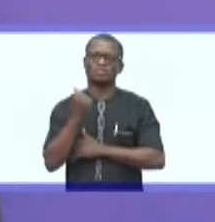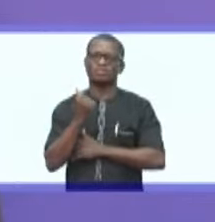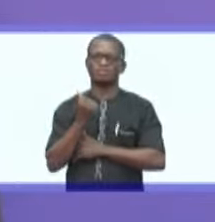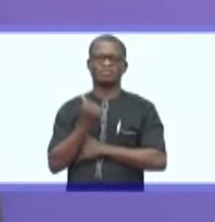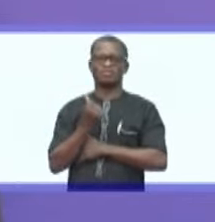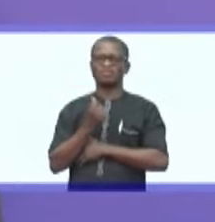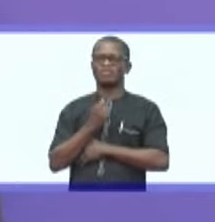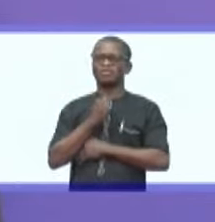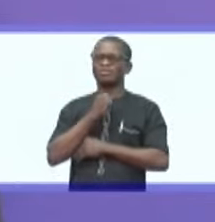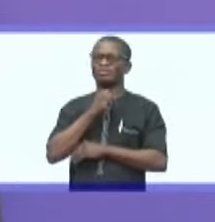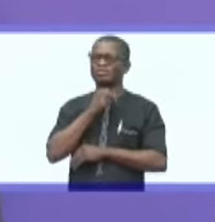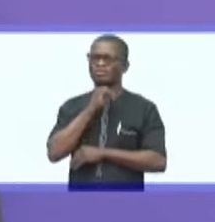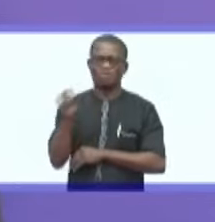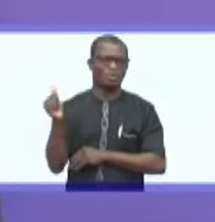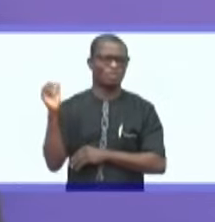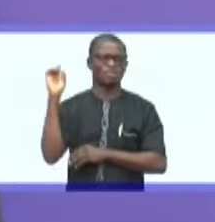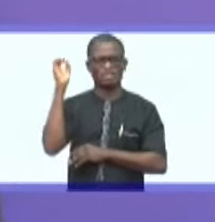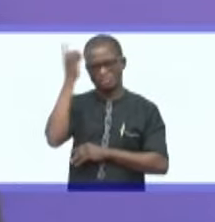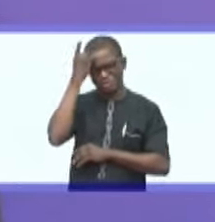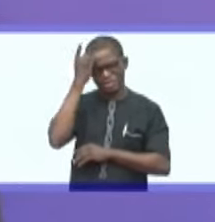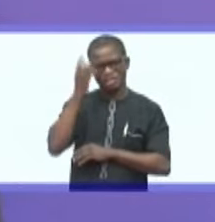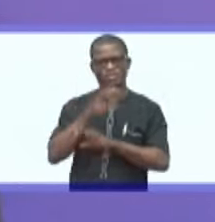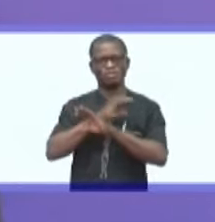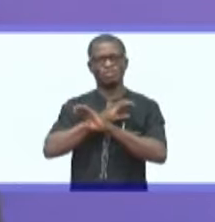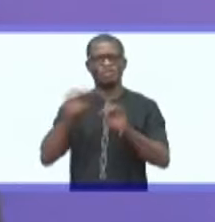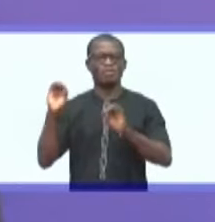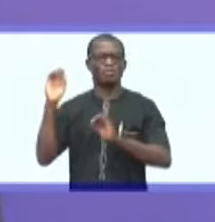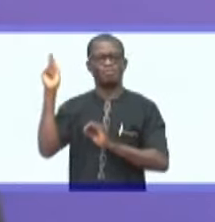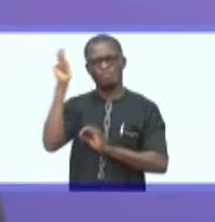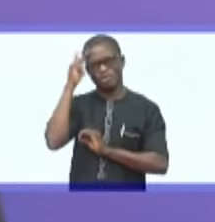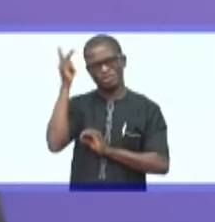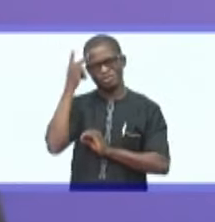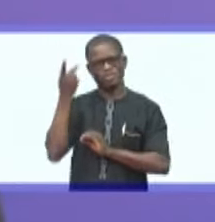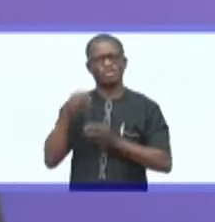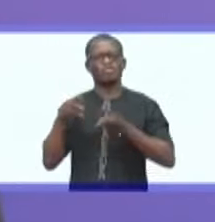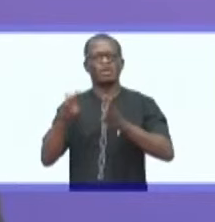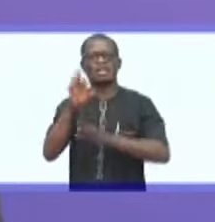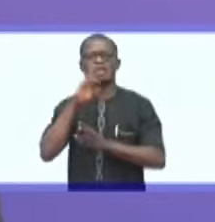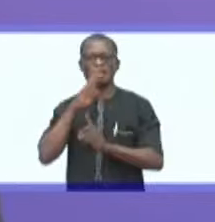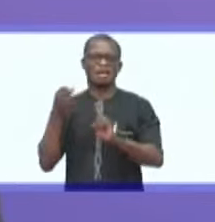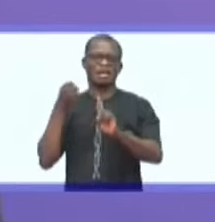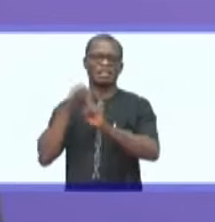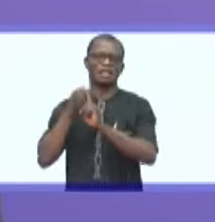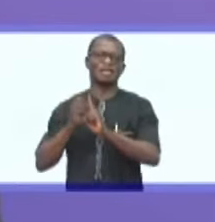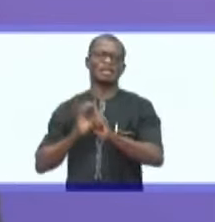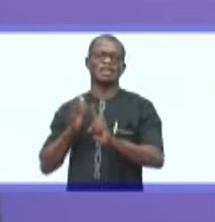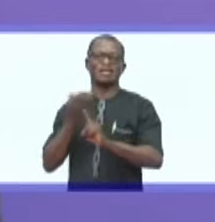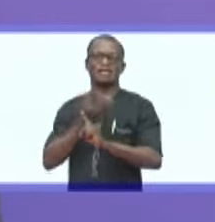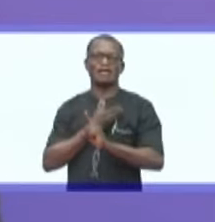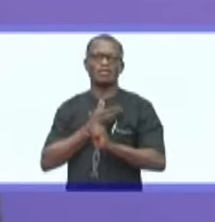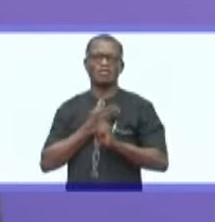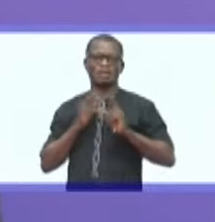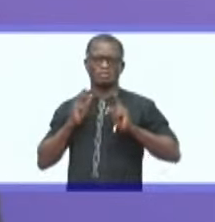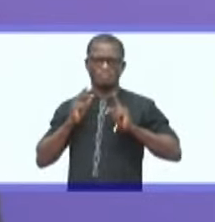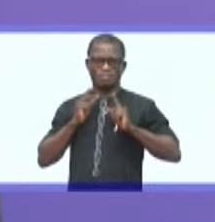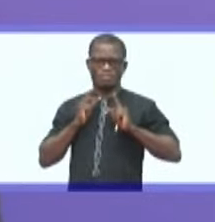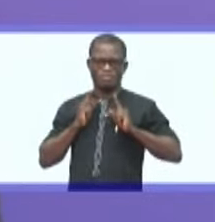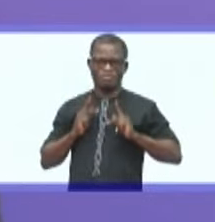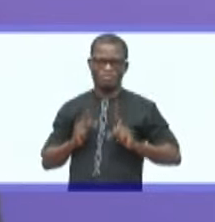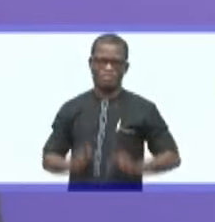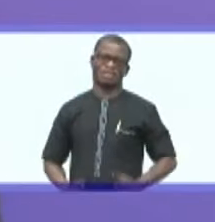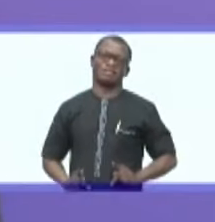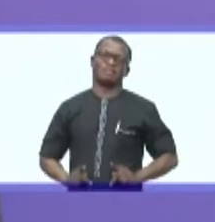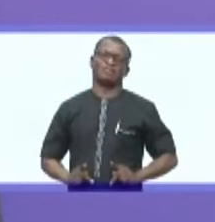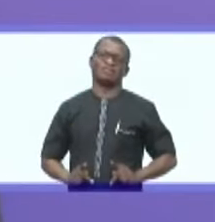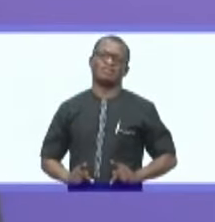uncivilized, undemocratic, and unpolitical, the way they were attacking our personalities. It was no longer making